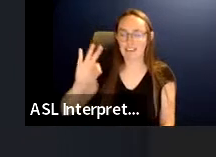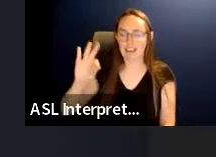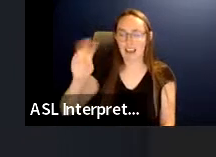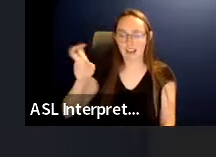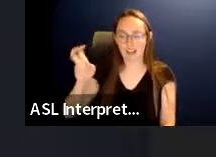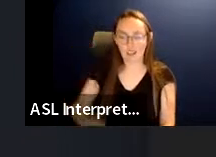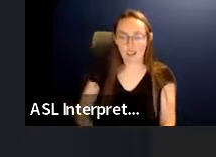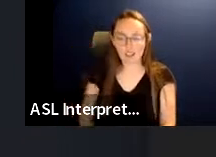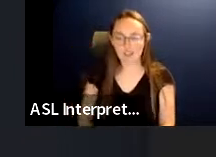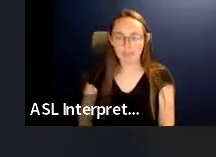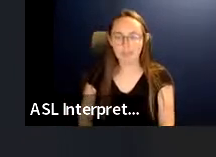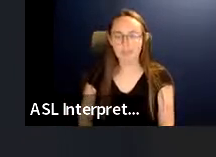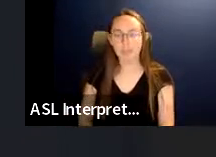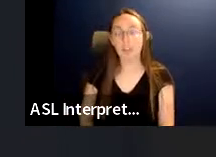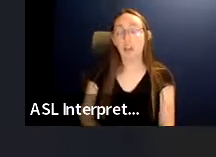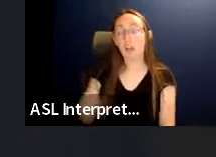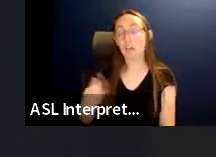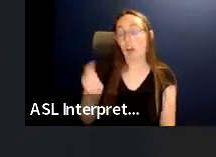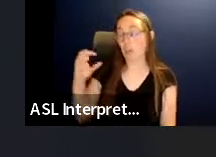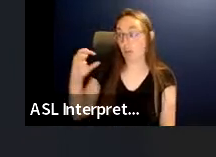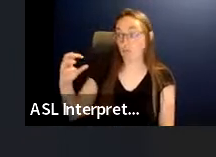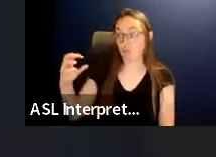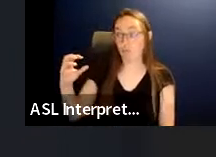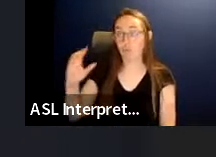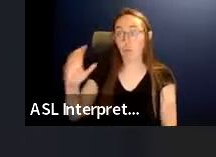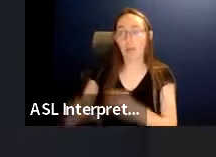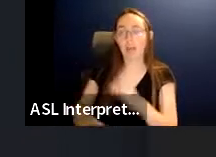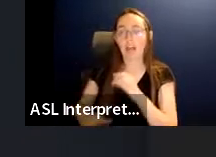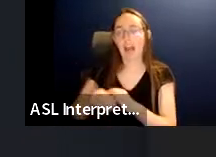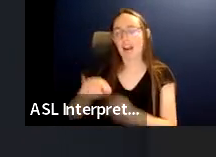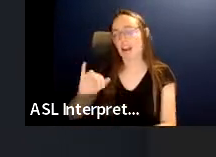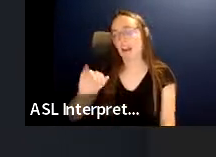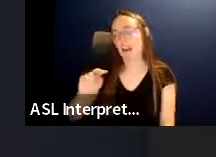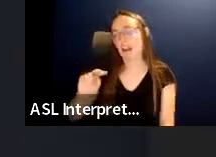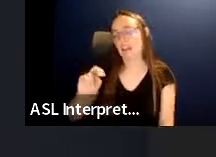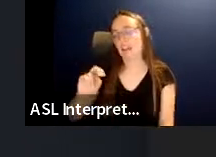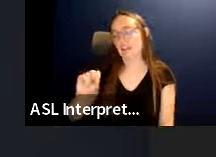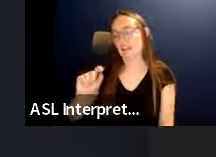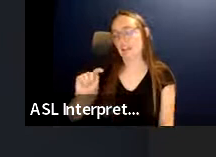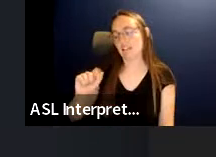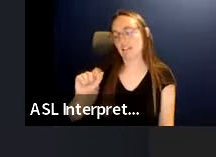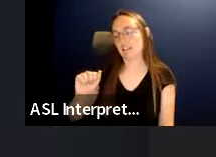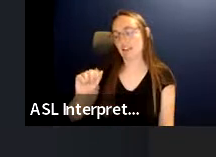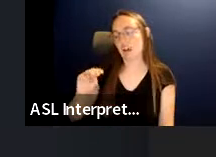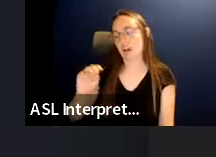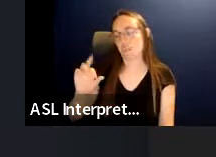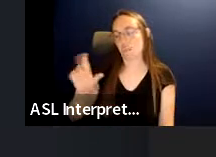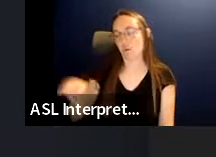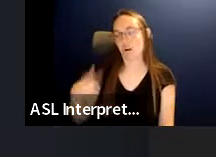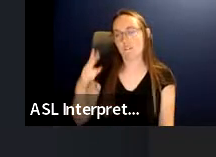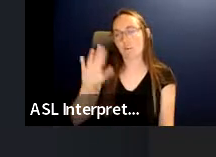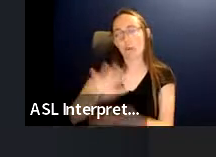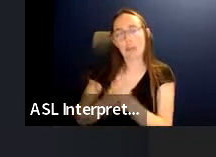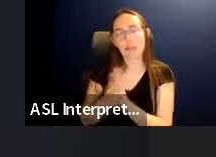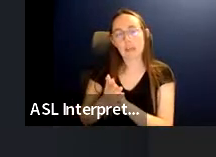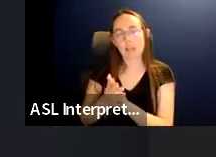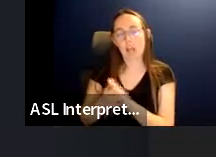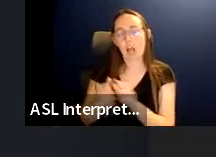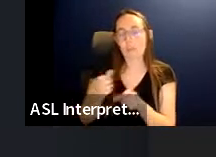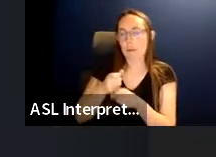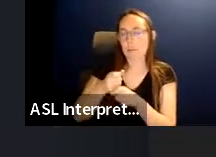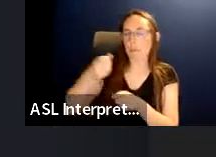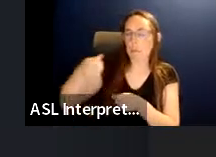I will add like Instamorph to it, and I'll make it into a telescoping portable reacher, because the